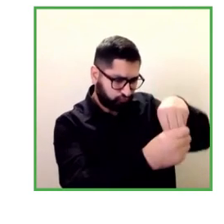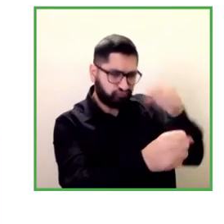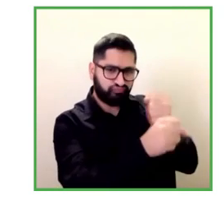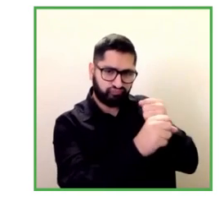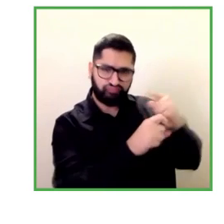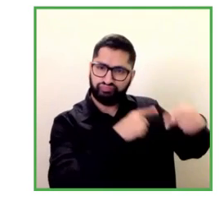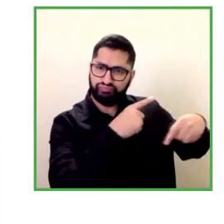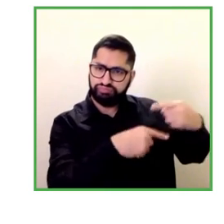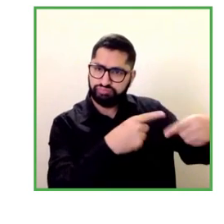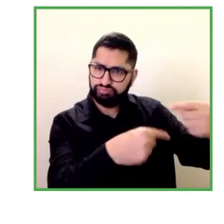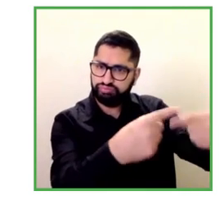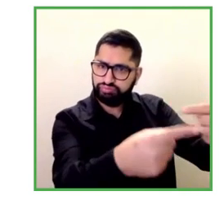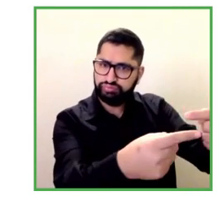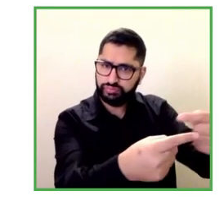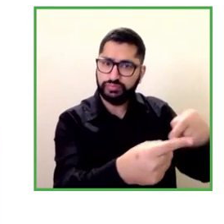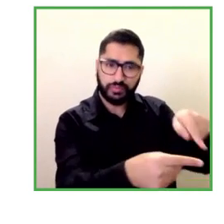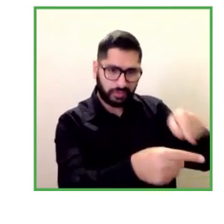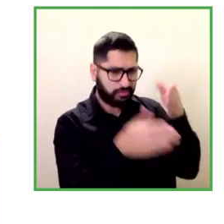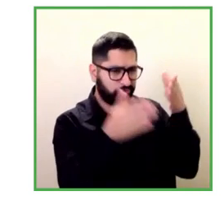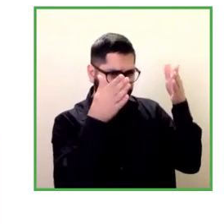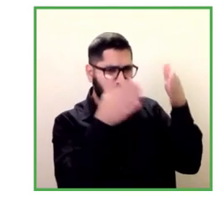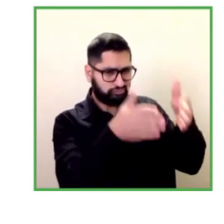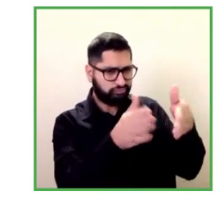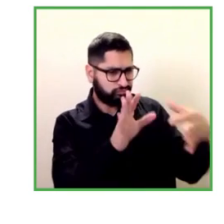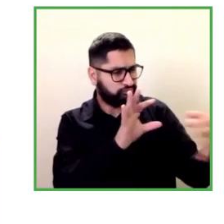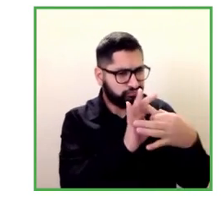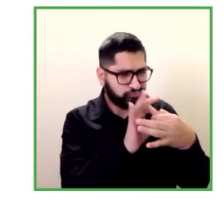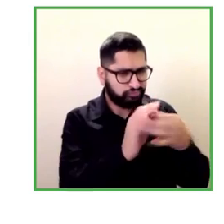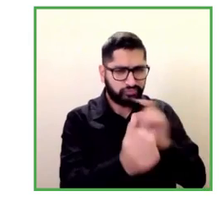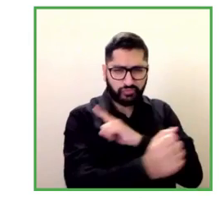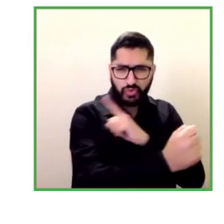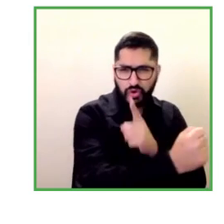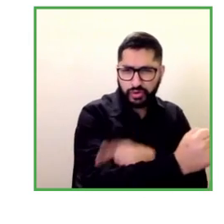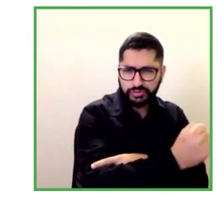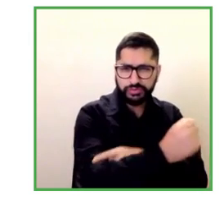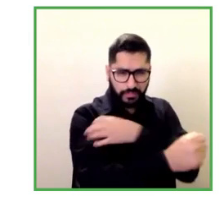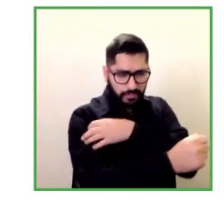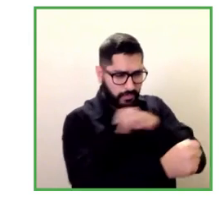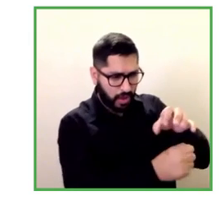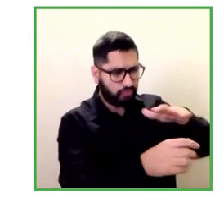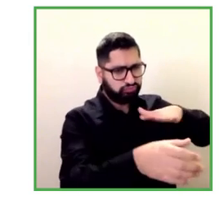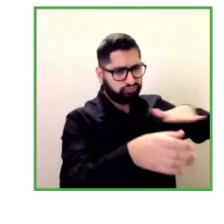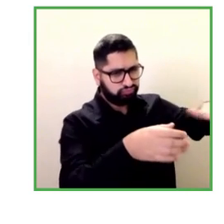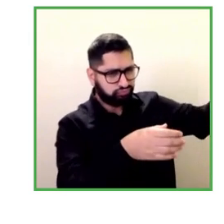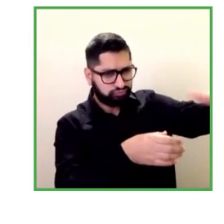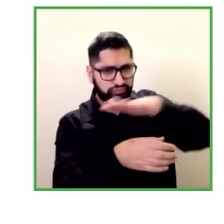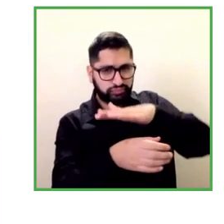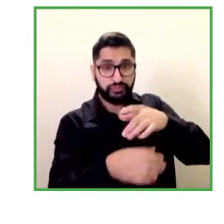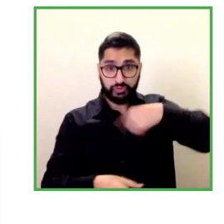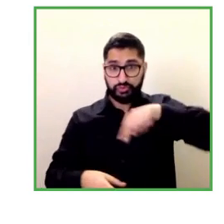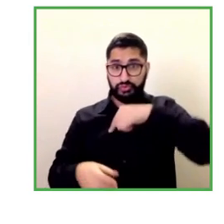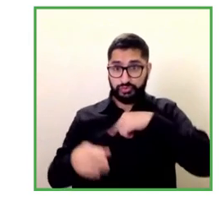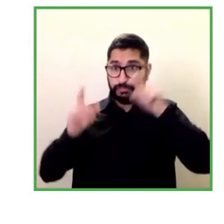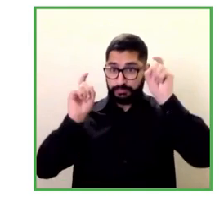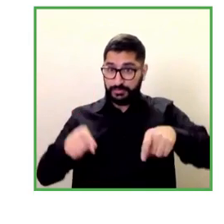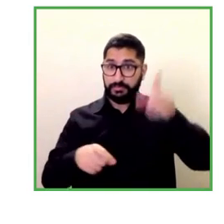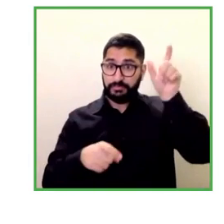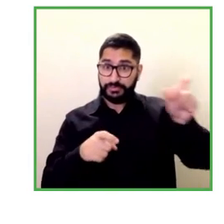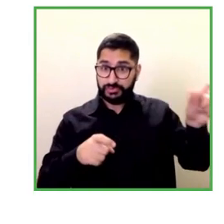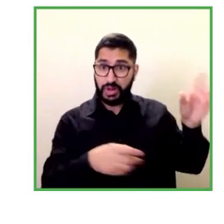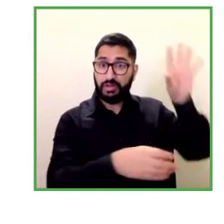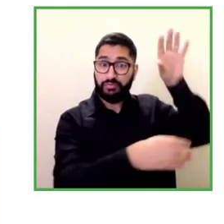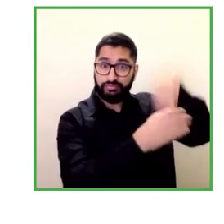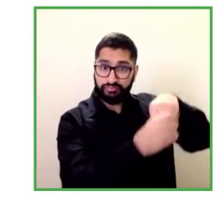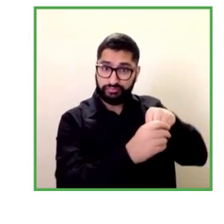environment relates to the family and social environments, and of course other types of environments that we as people, part of a